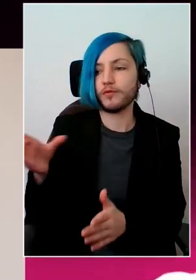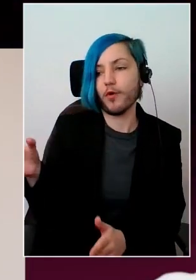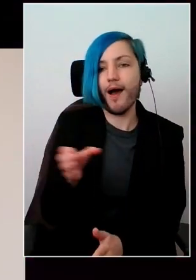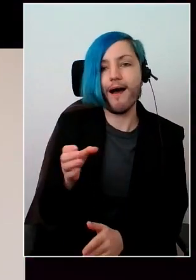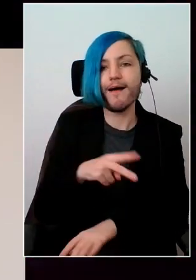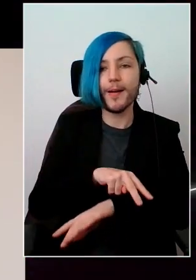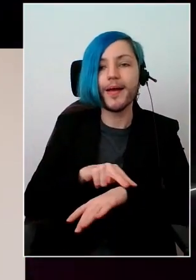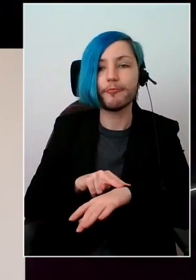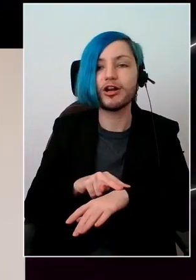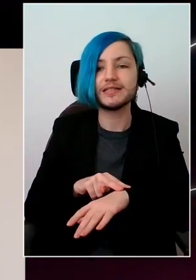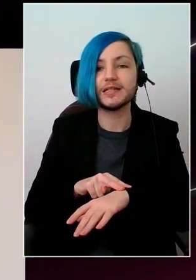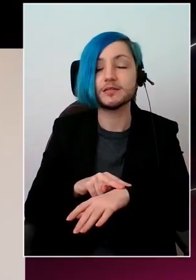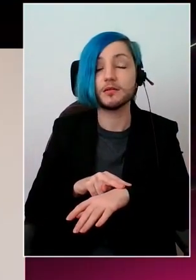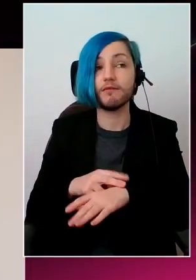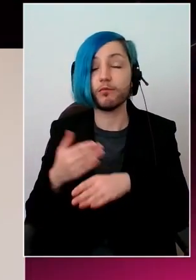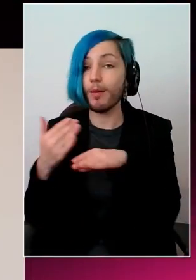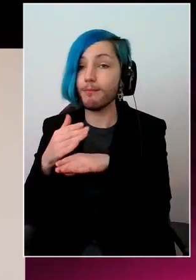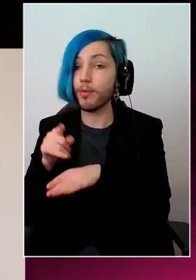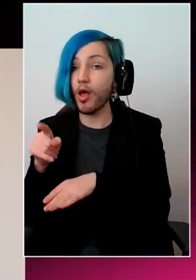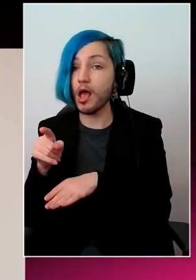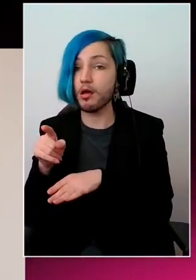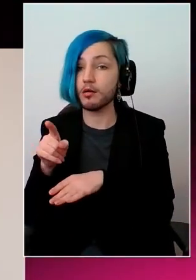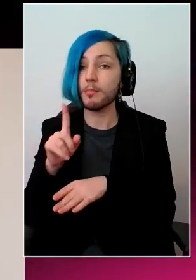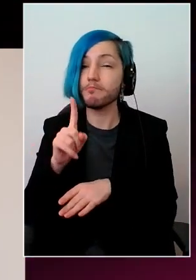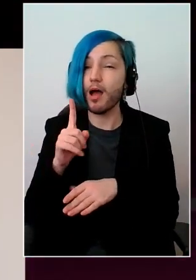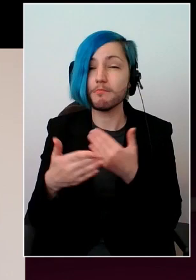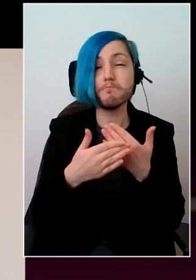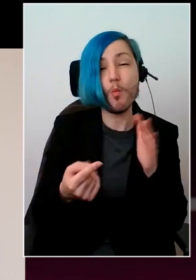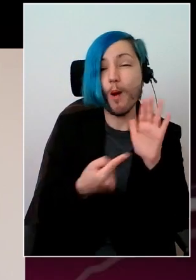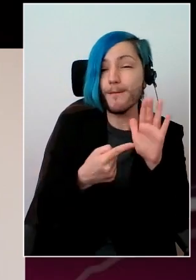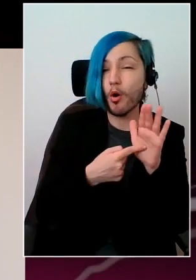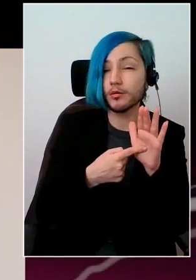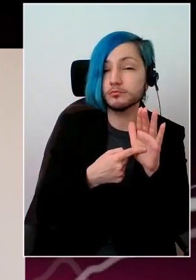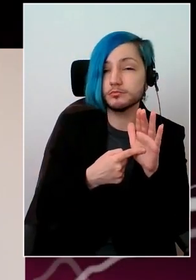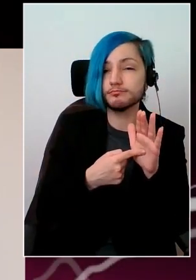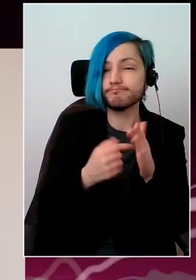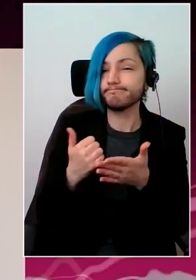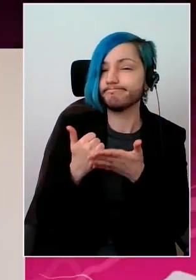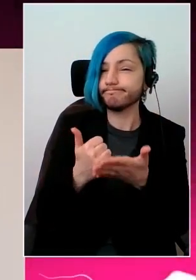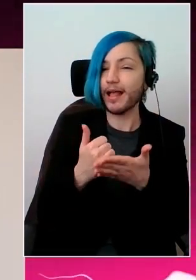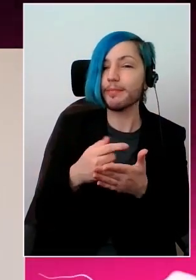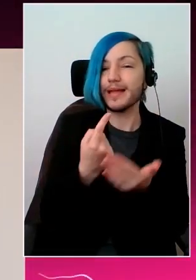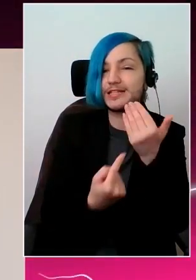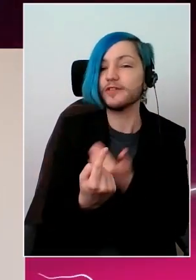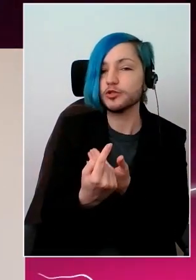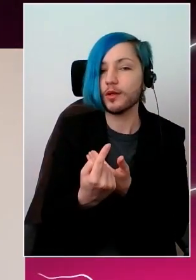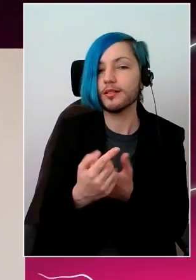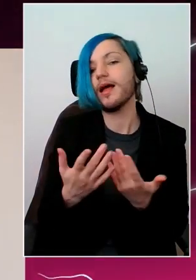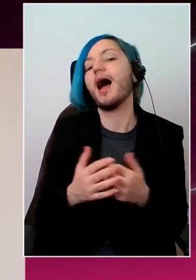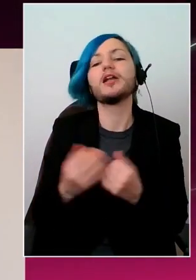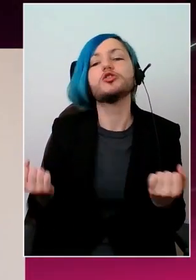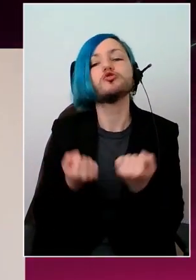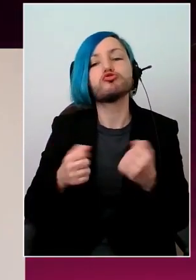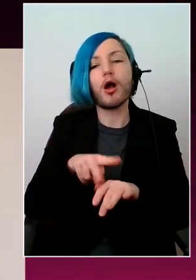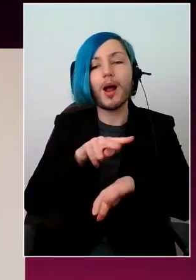employer, but more importantly the individual, and the importance of maintaining strong apprenticeship